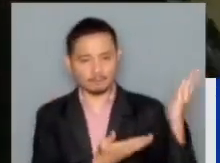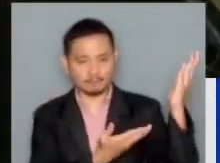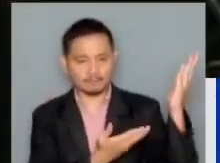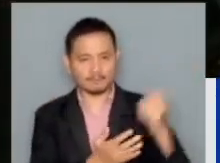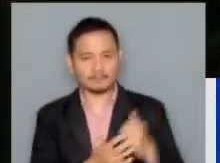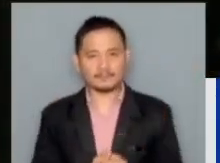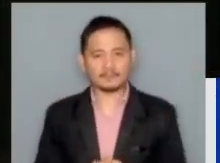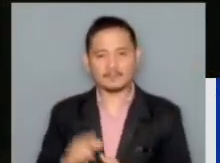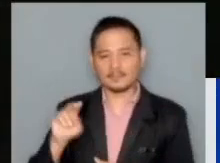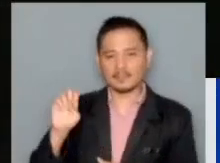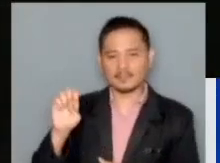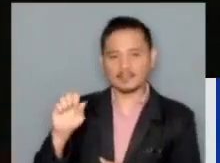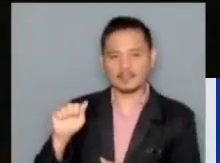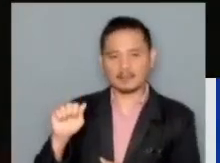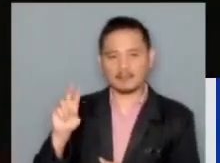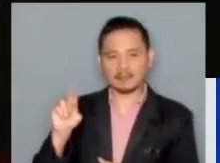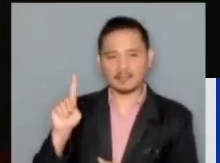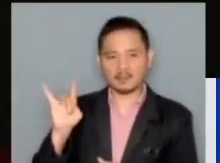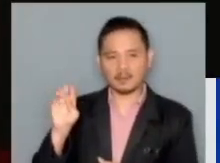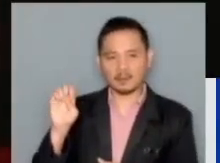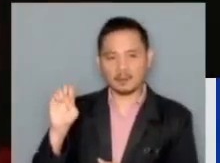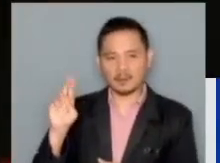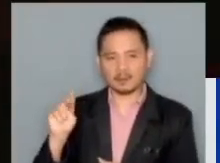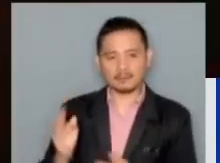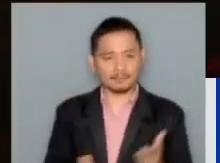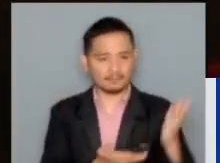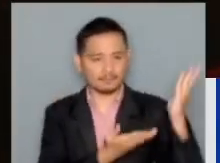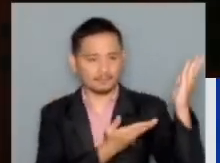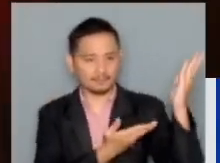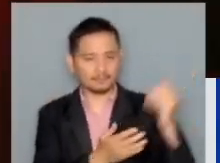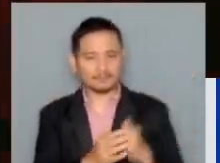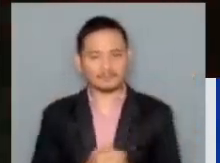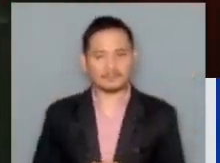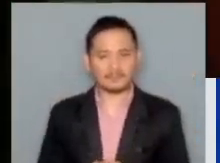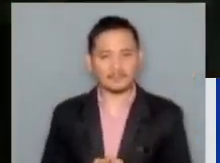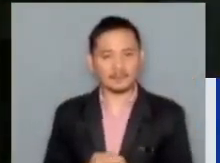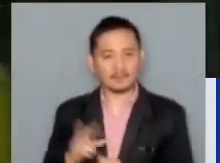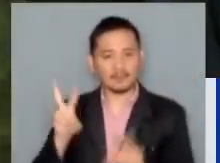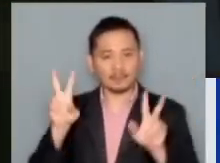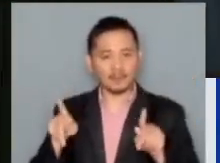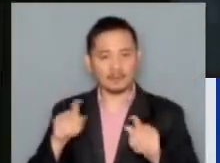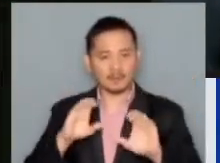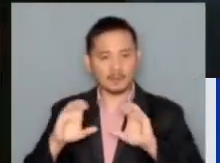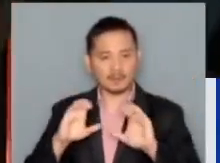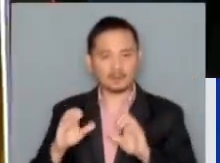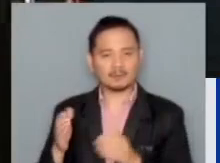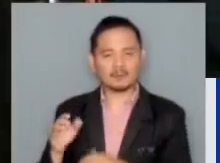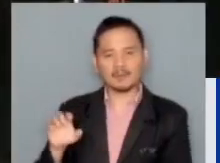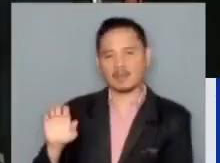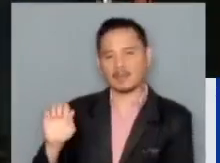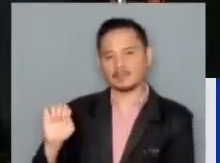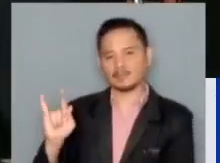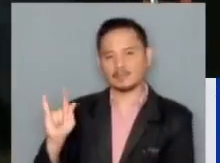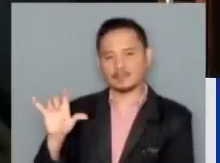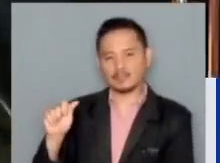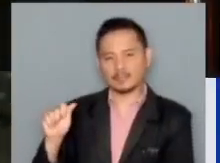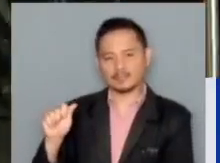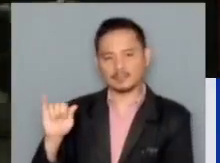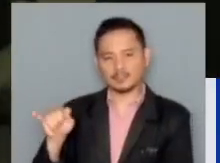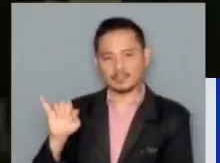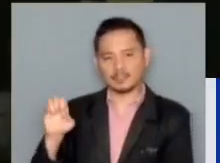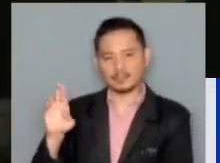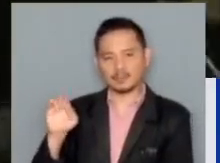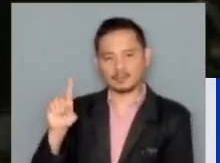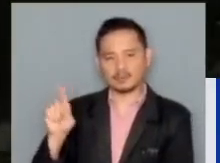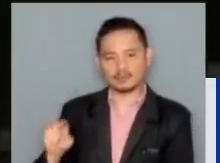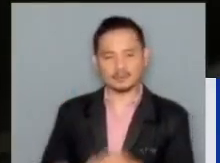Valdelion. Vice President ng Corporate Affairs and Communications, Angela Carmela J. Cruz at Sparkle Senior Talent Manager, Tracy